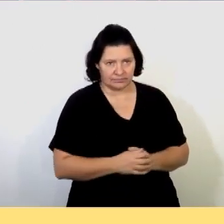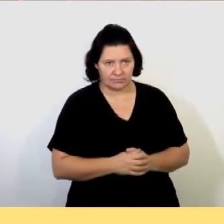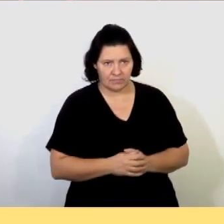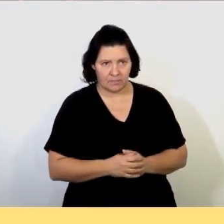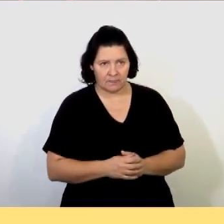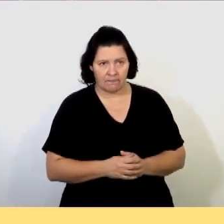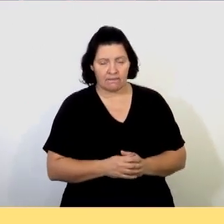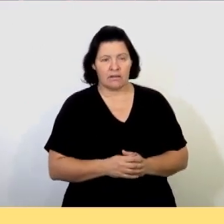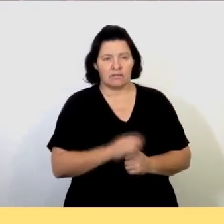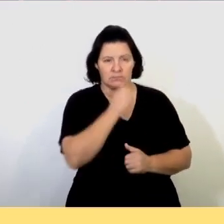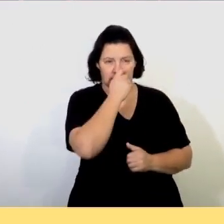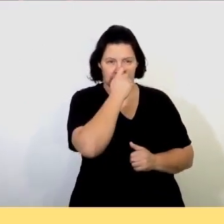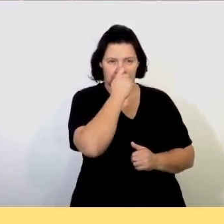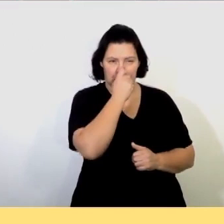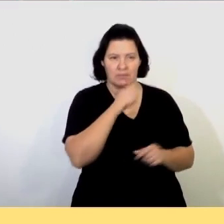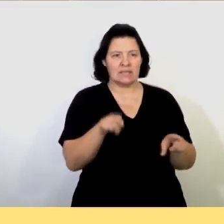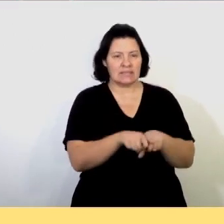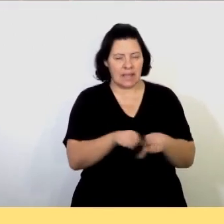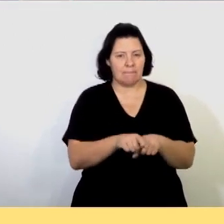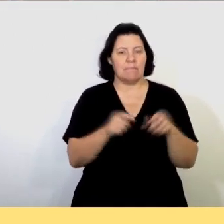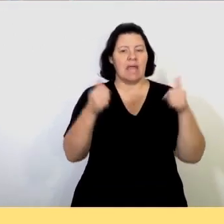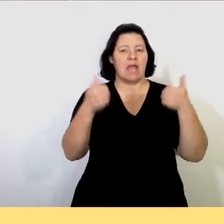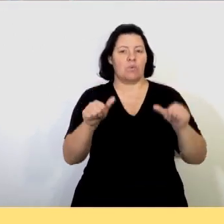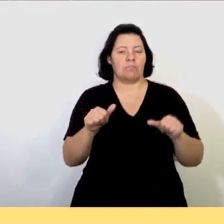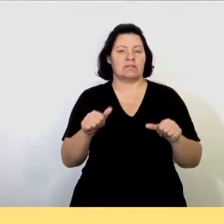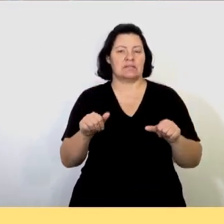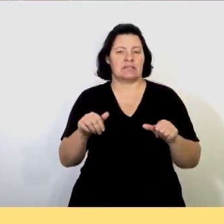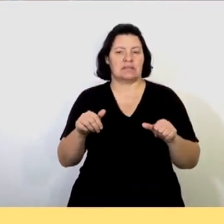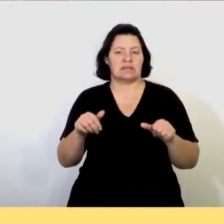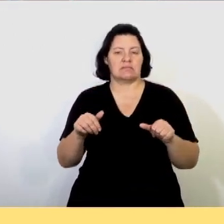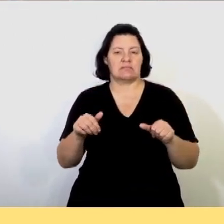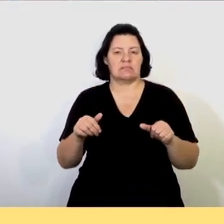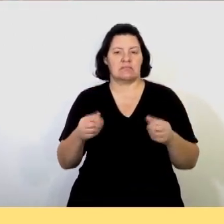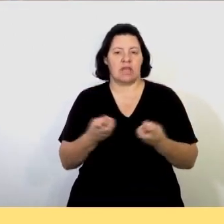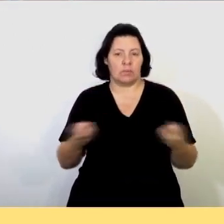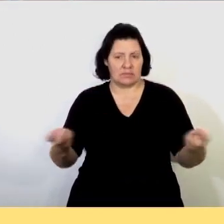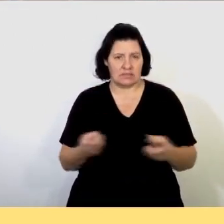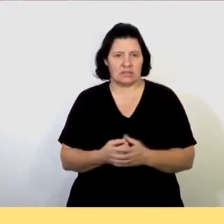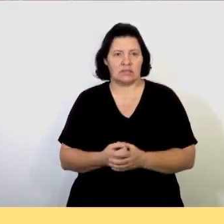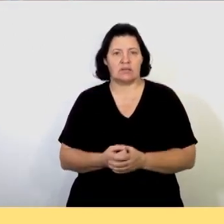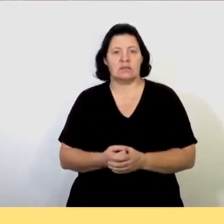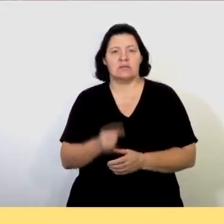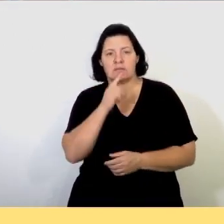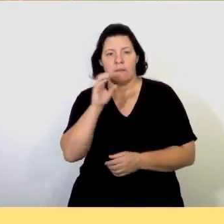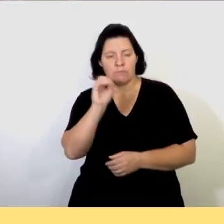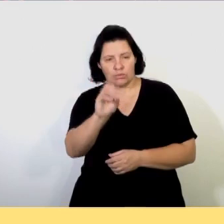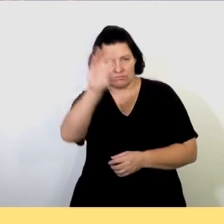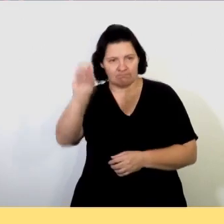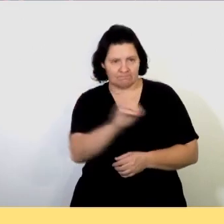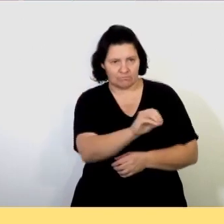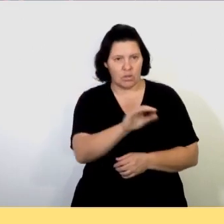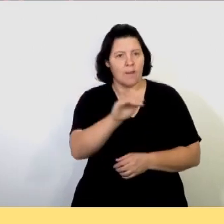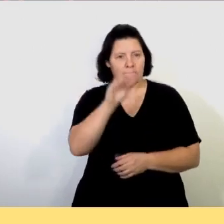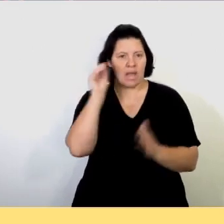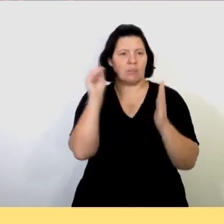235,800. I will also post to the equipment account. There you see 8,800. I've already written bank for